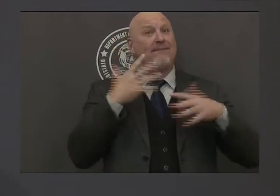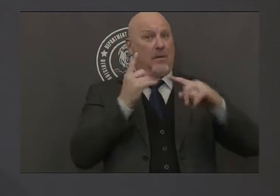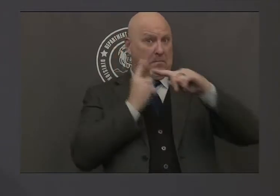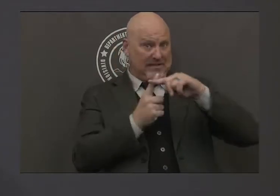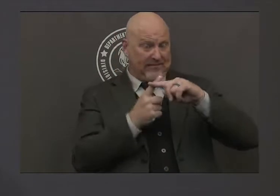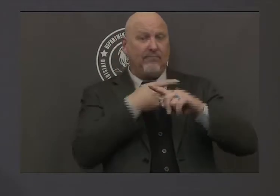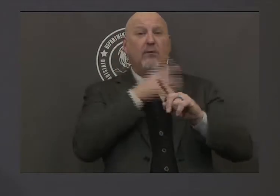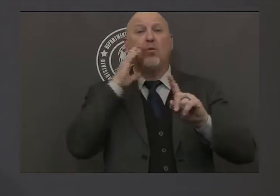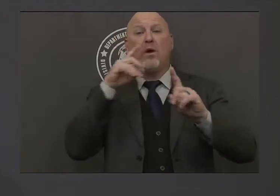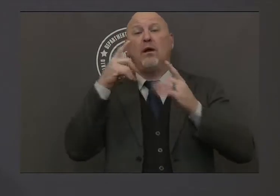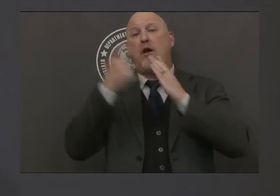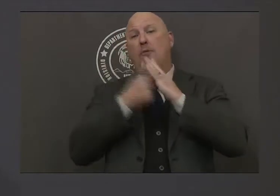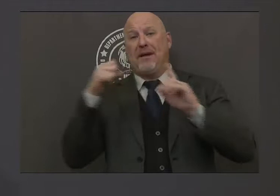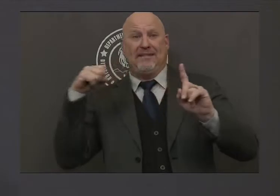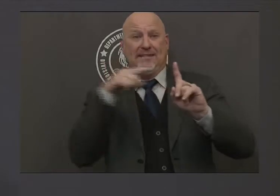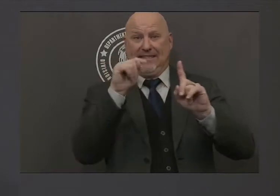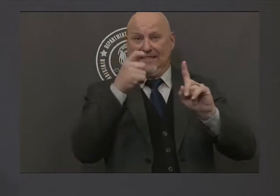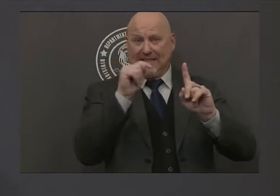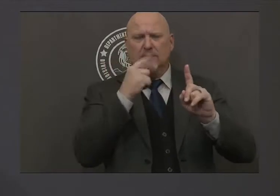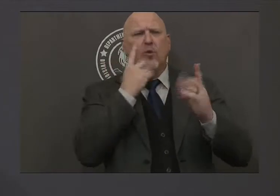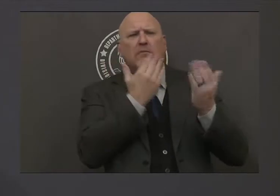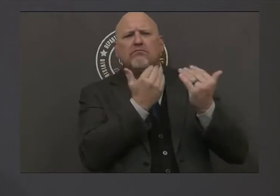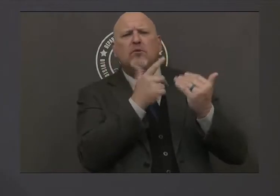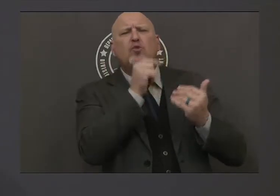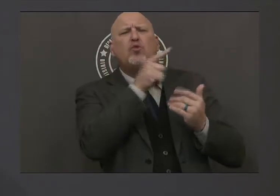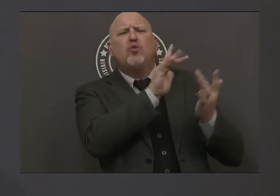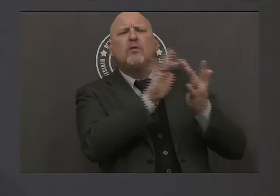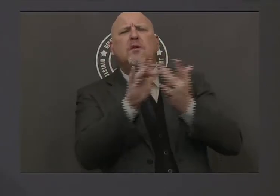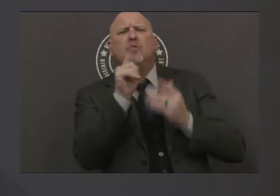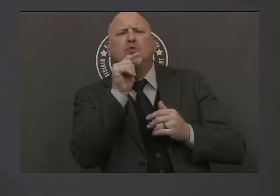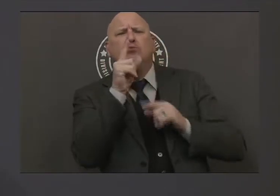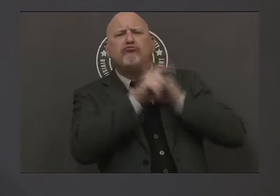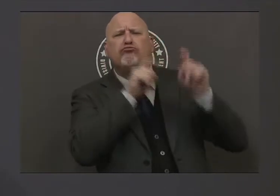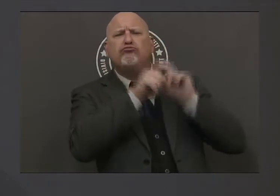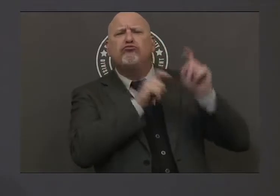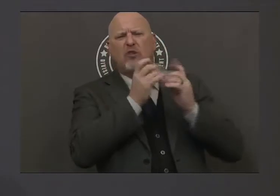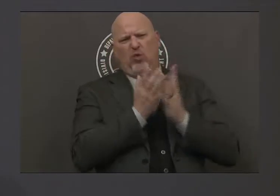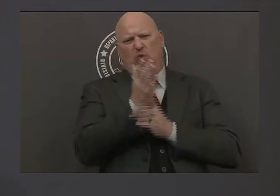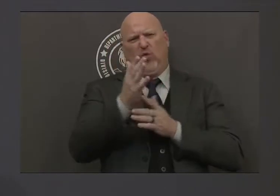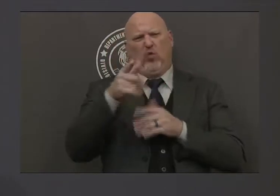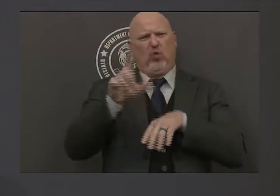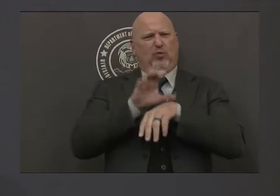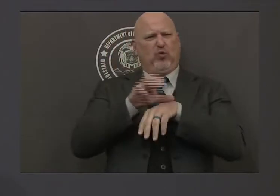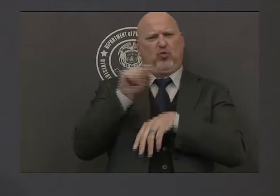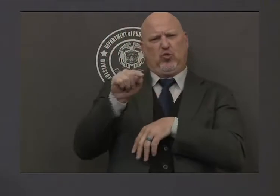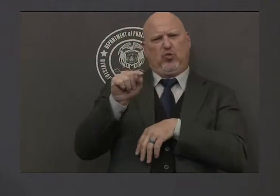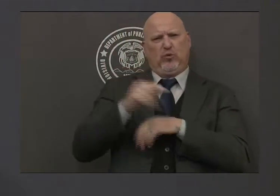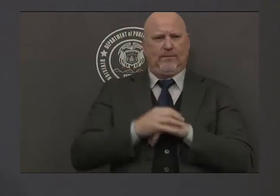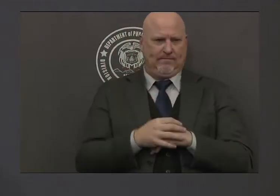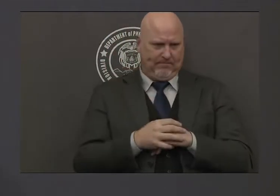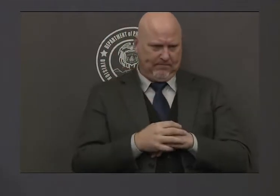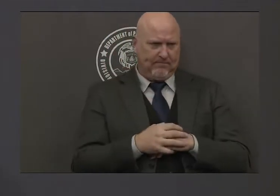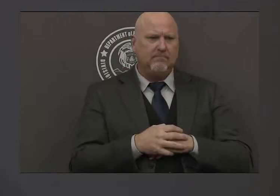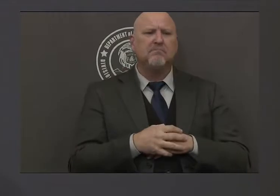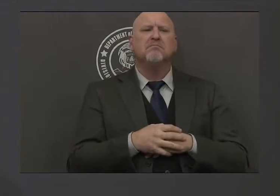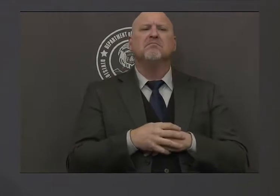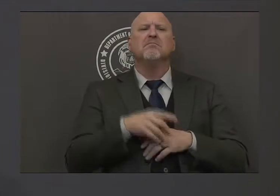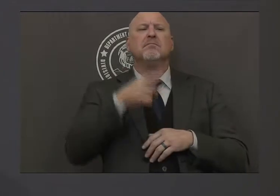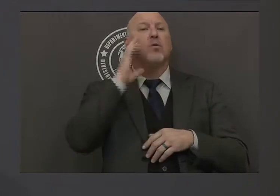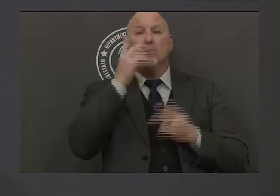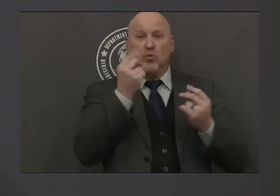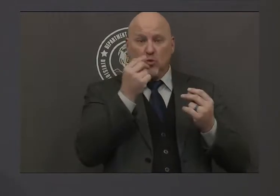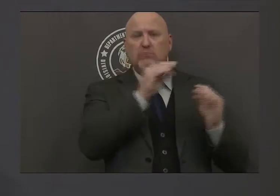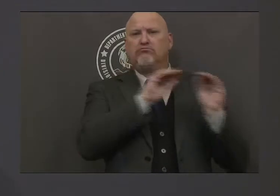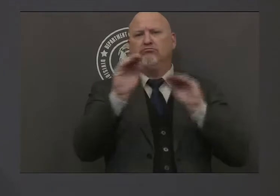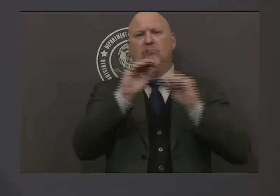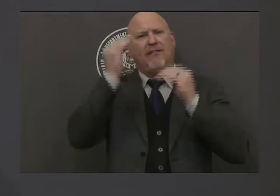phone number in the link if the person would like to speak to a case investigator instead of doing the online form. Just want to note that we're never going